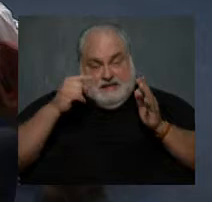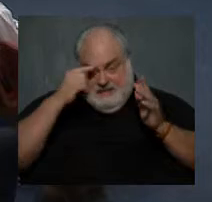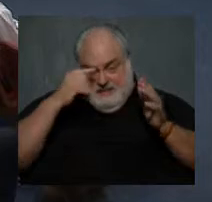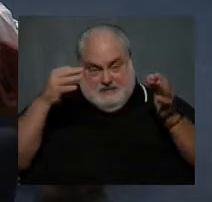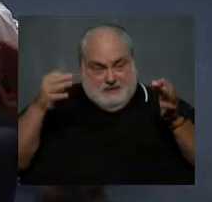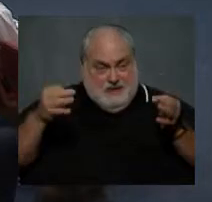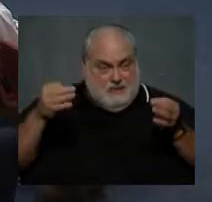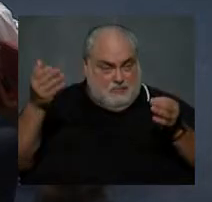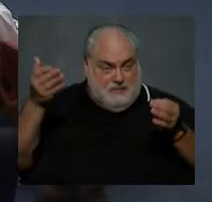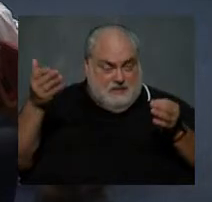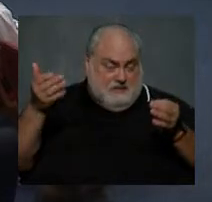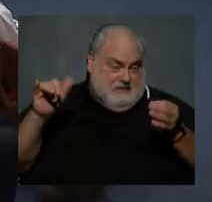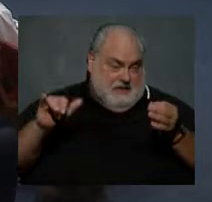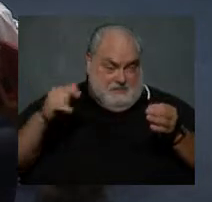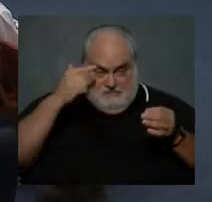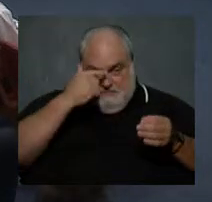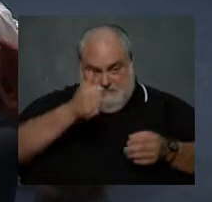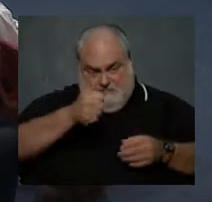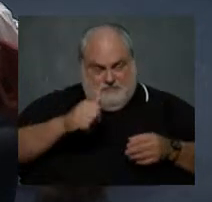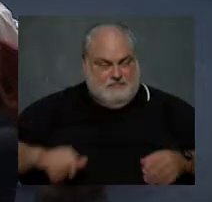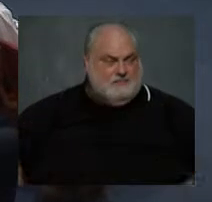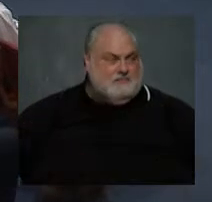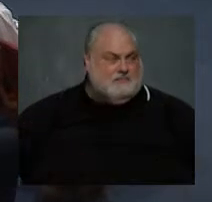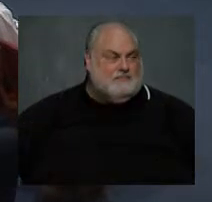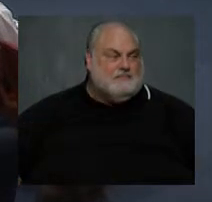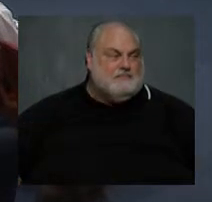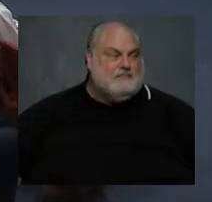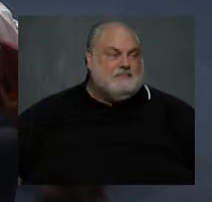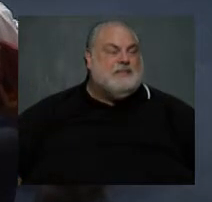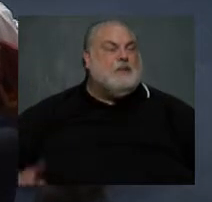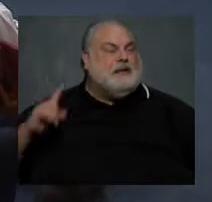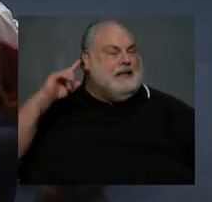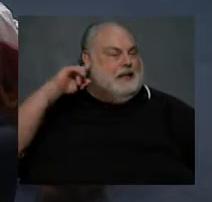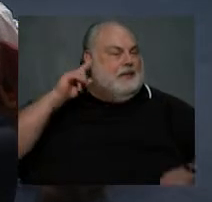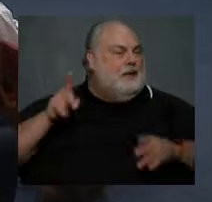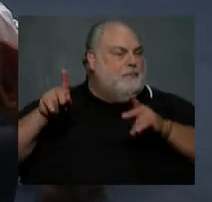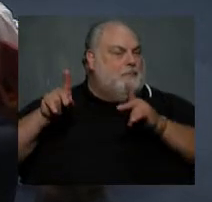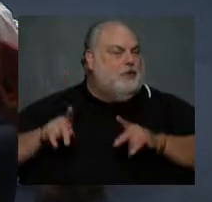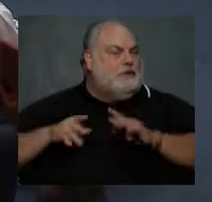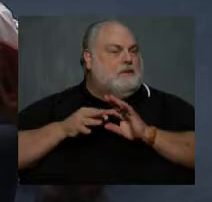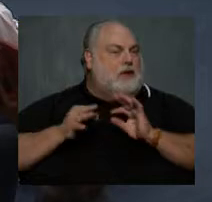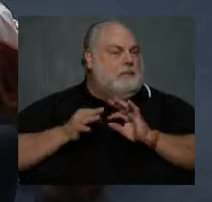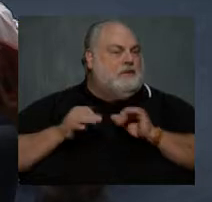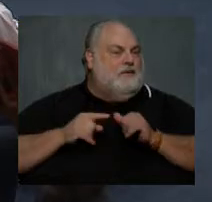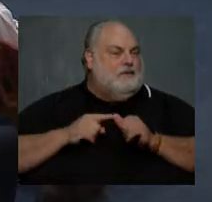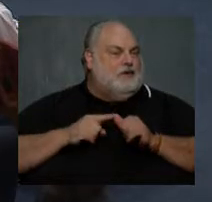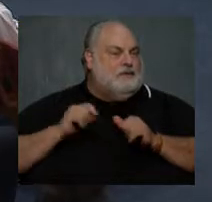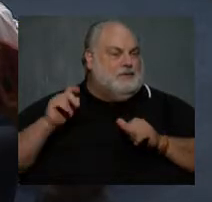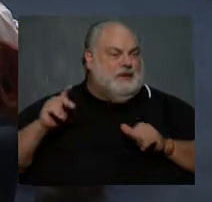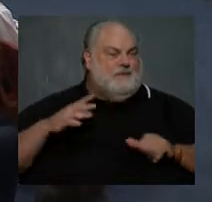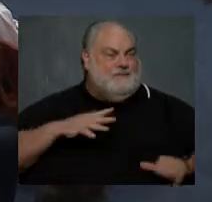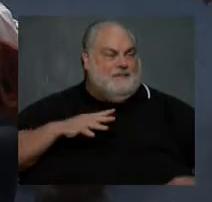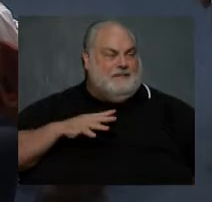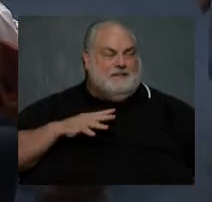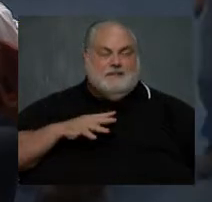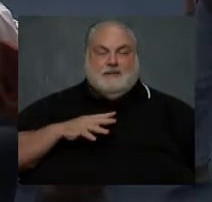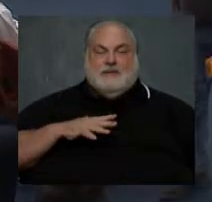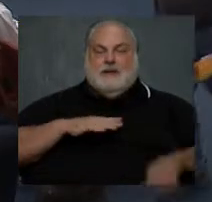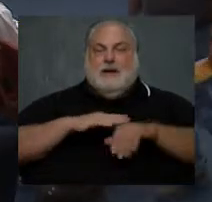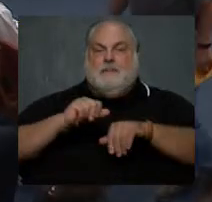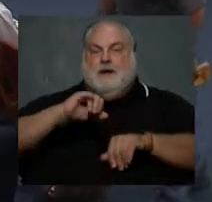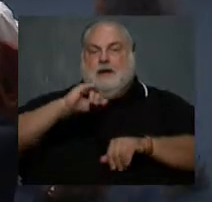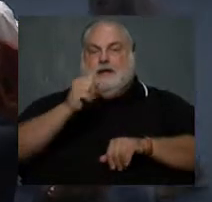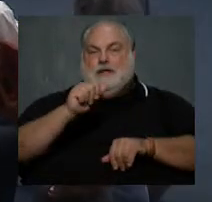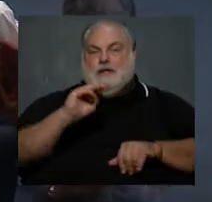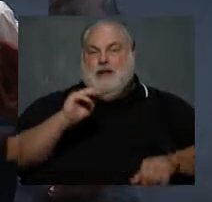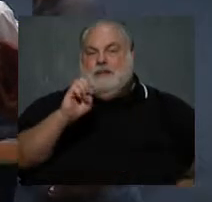then come up here and speak to that. I'd like to see what the person has to say, if you don't Okay, mind. all right, let's do that. We have James Beard.